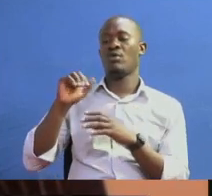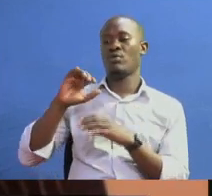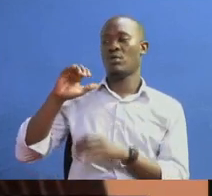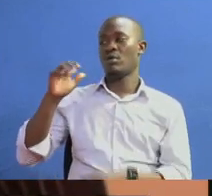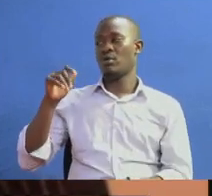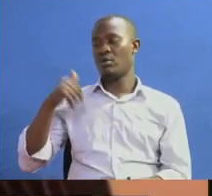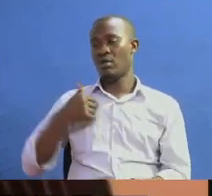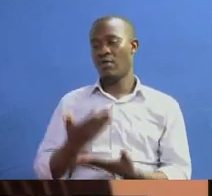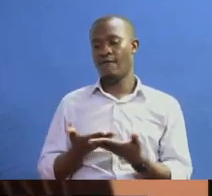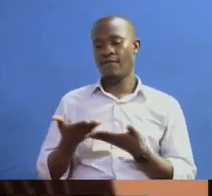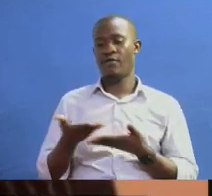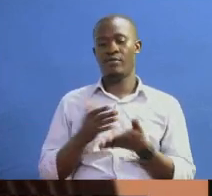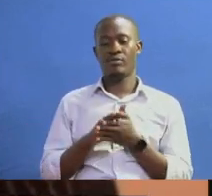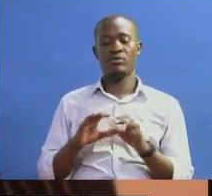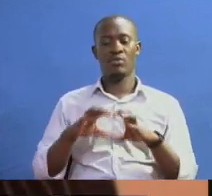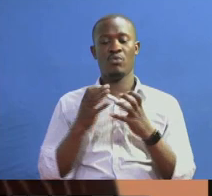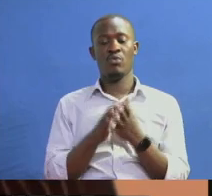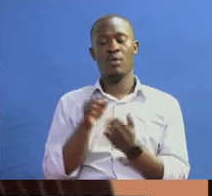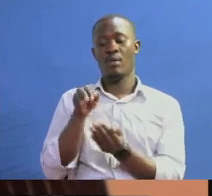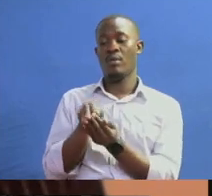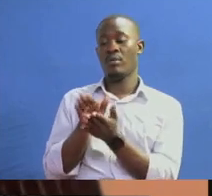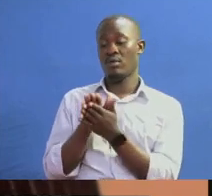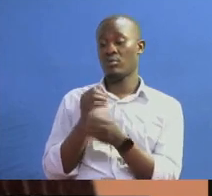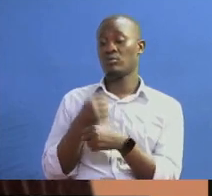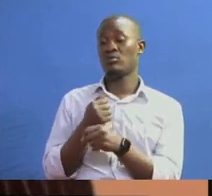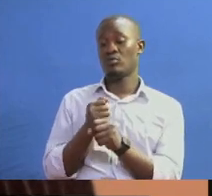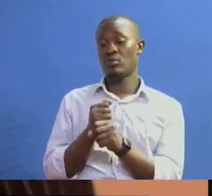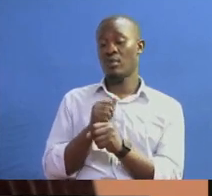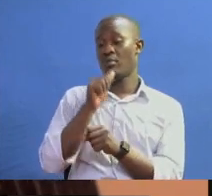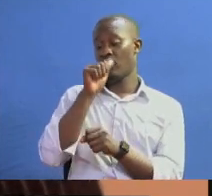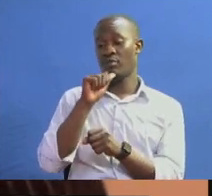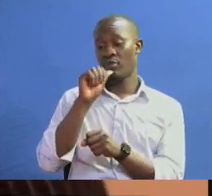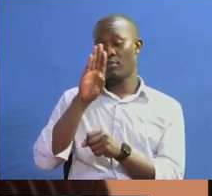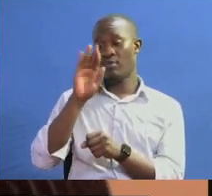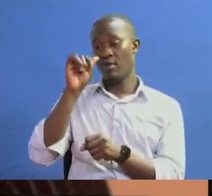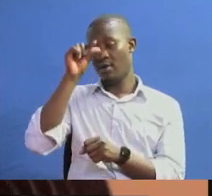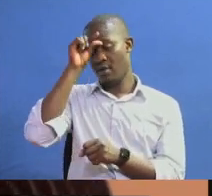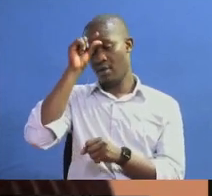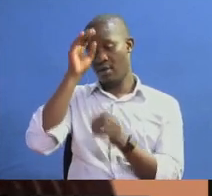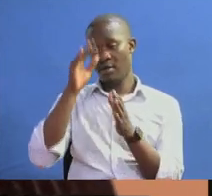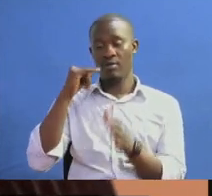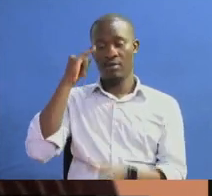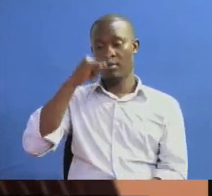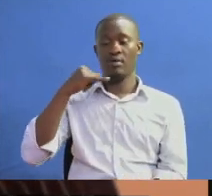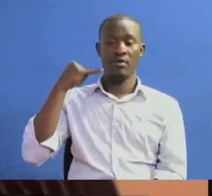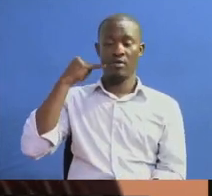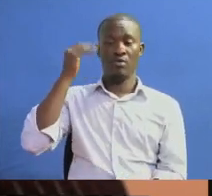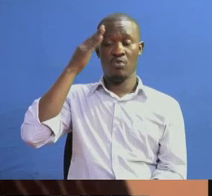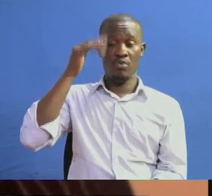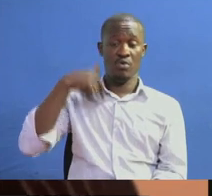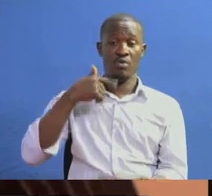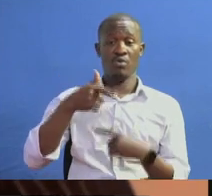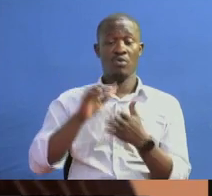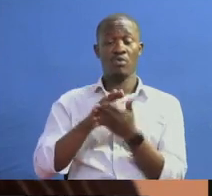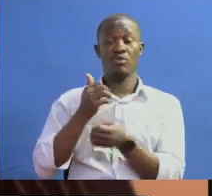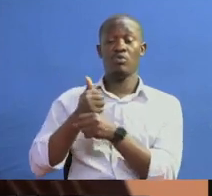if the Biashara World Fund is going to be functional as promised by Governor Sakaja, that's we know that it's really going to